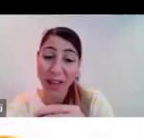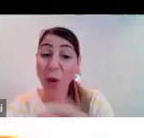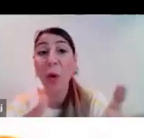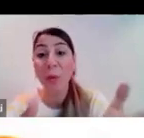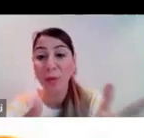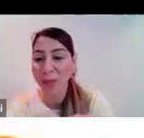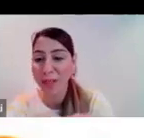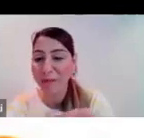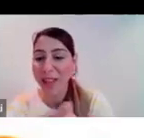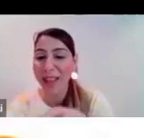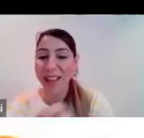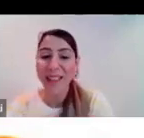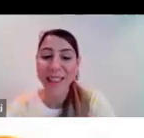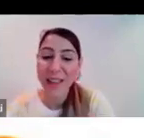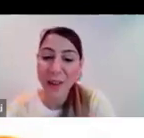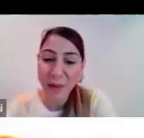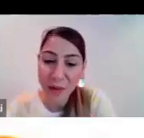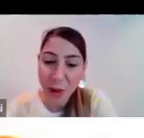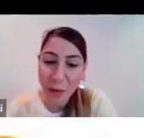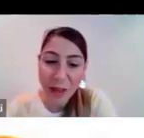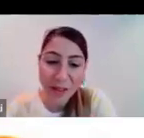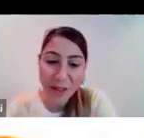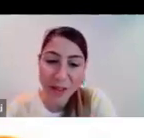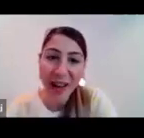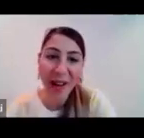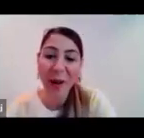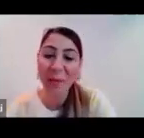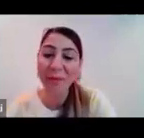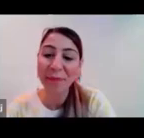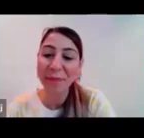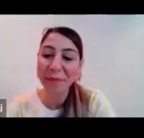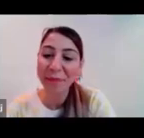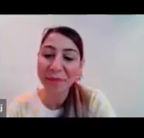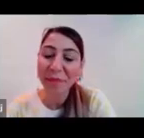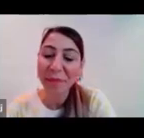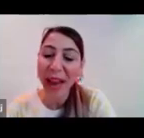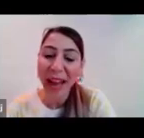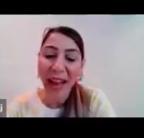roaa.ali@css.ac.uk or Twitter. Thank you so much.